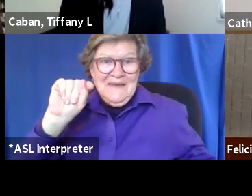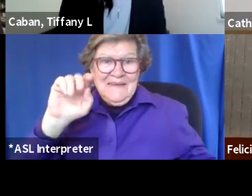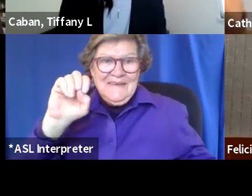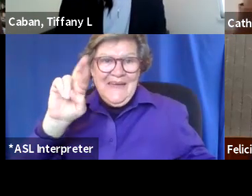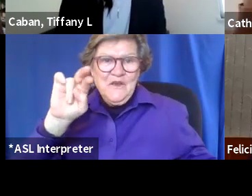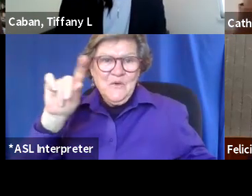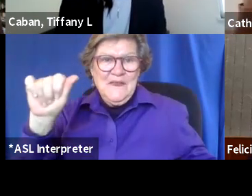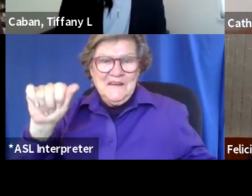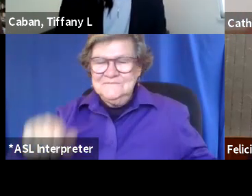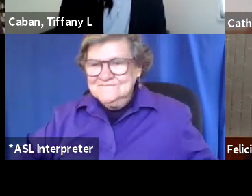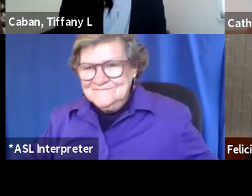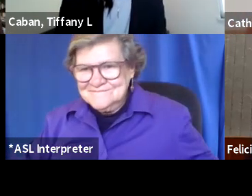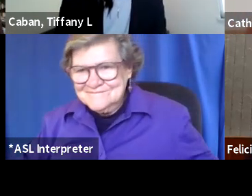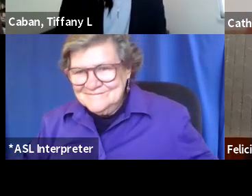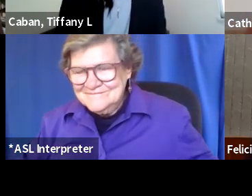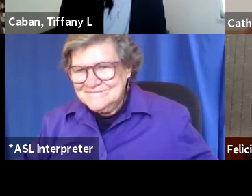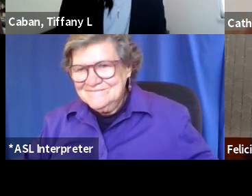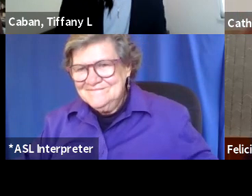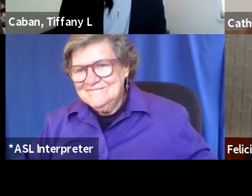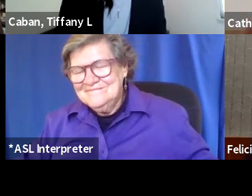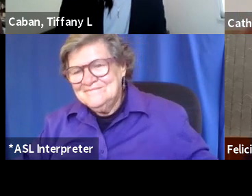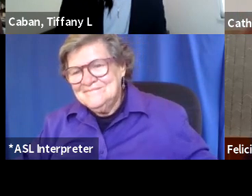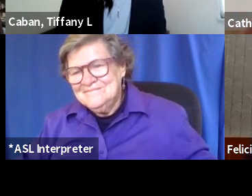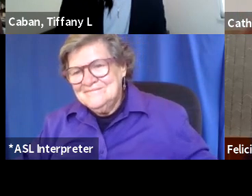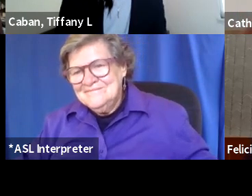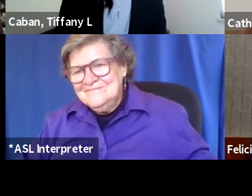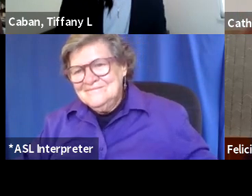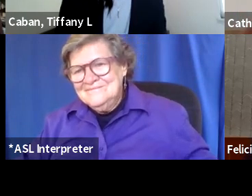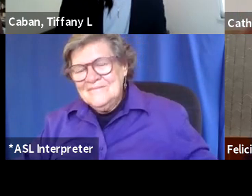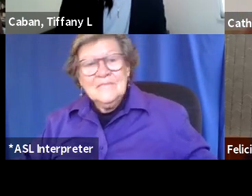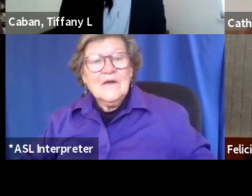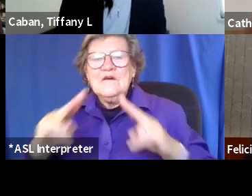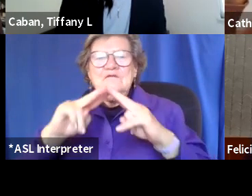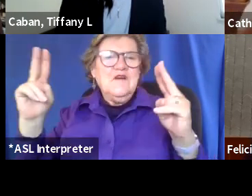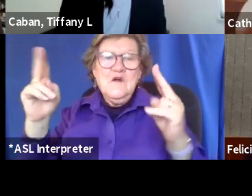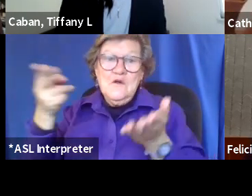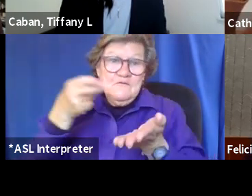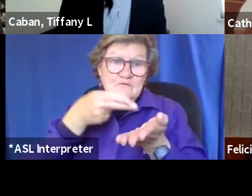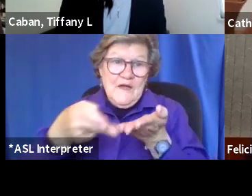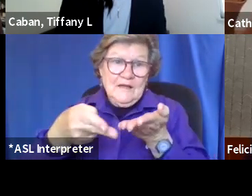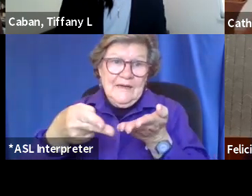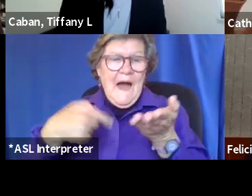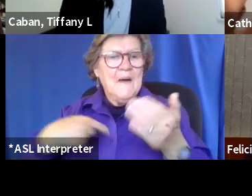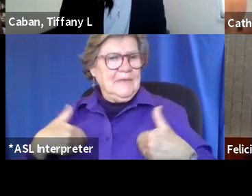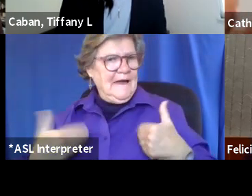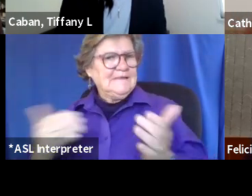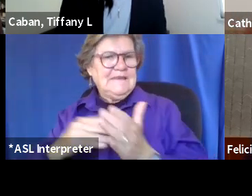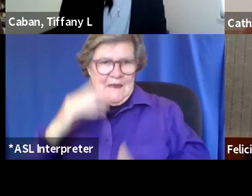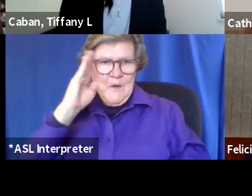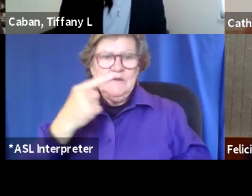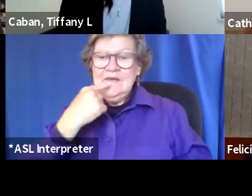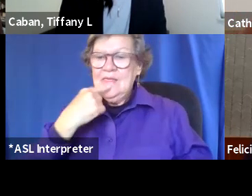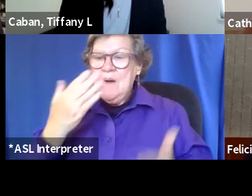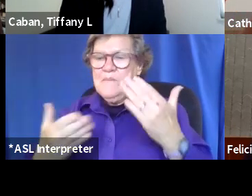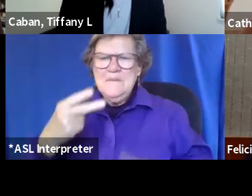to I'll do my response. Very, very frankly, I am the youngest. Again, I'll say that. And then maybe two